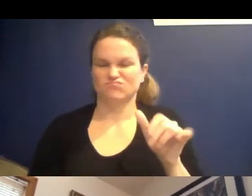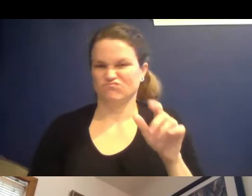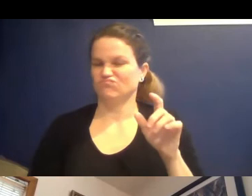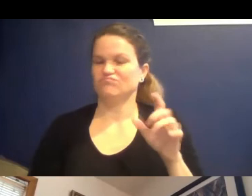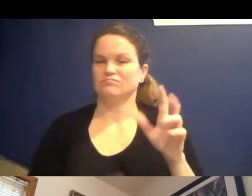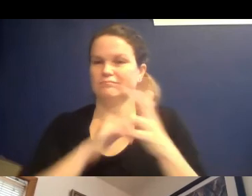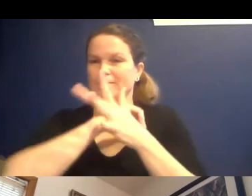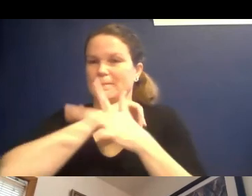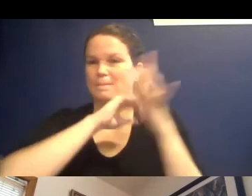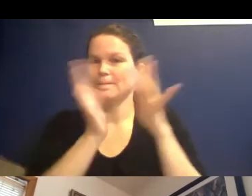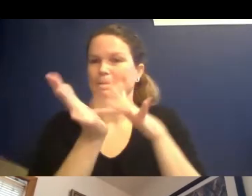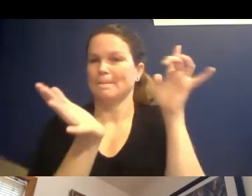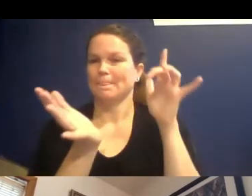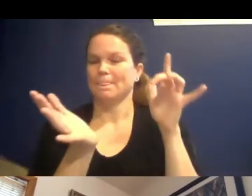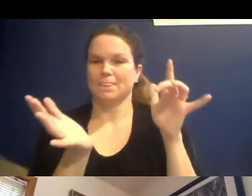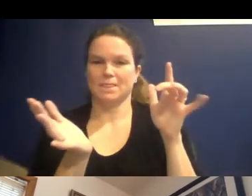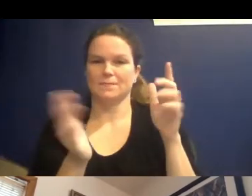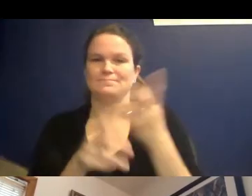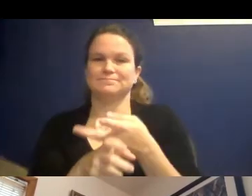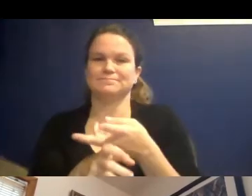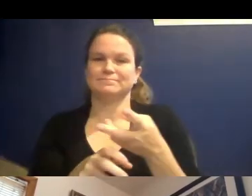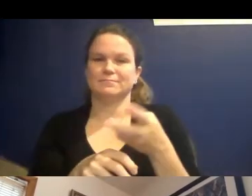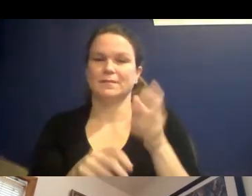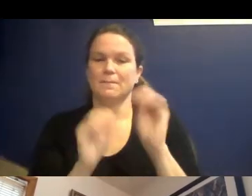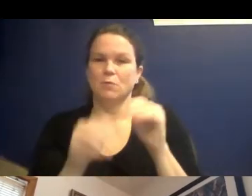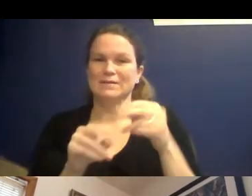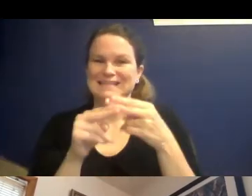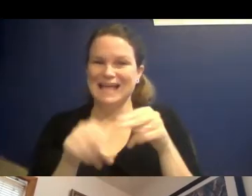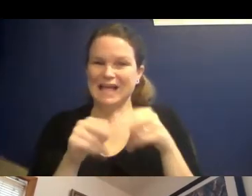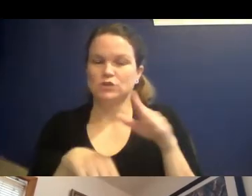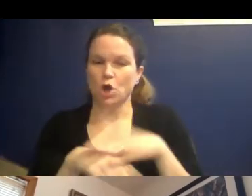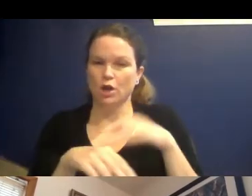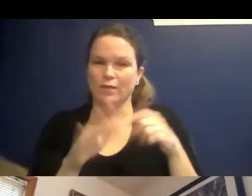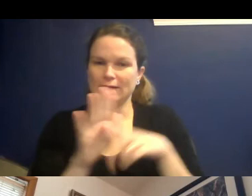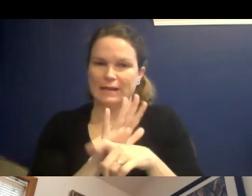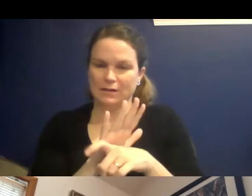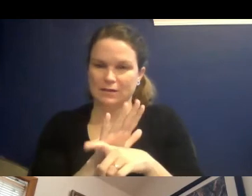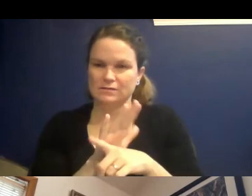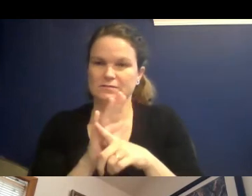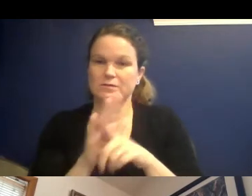on caterpillars of various insects. And the caterpillars will actually